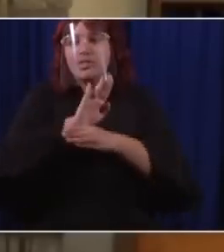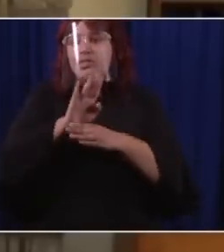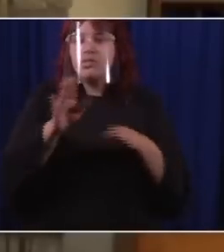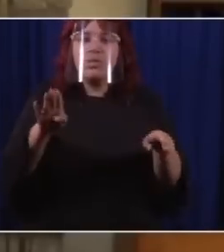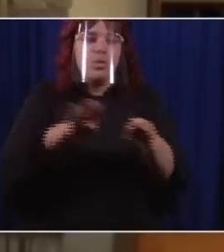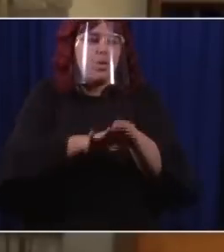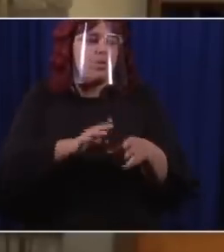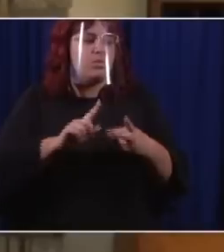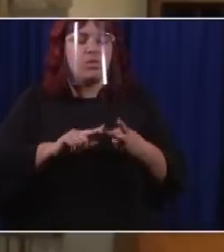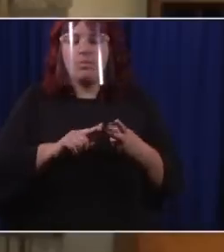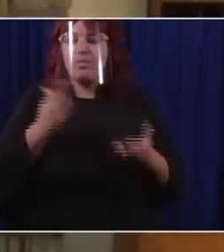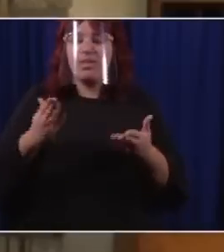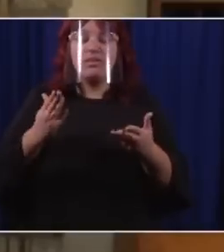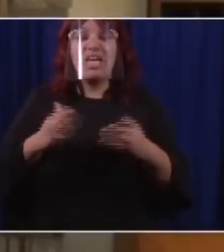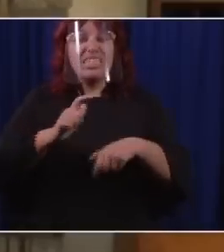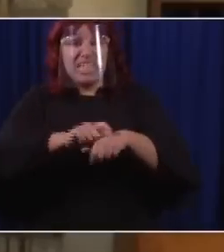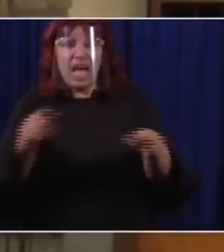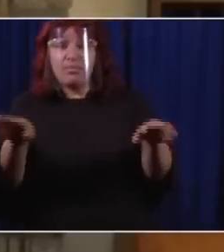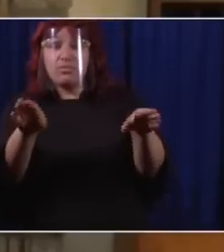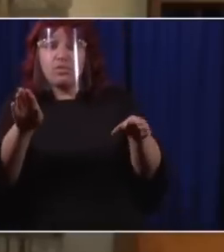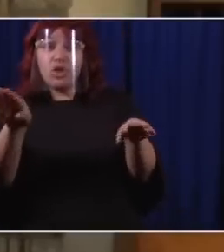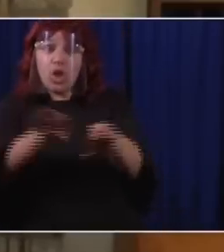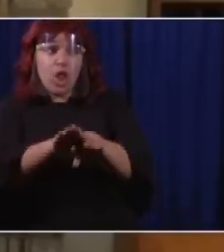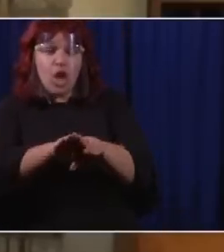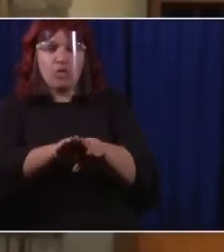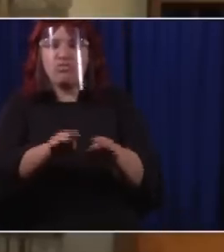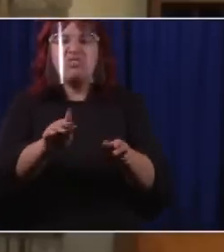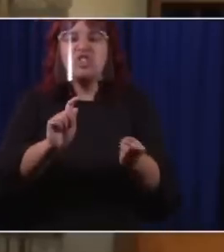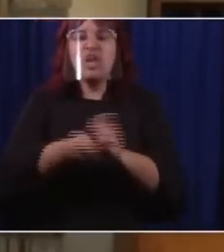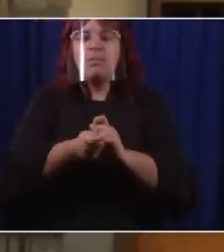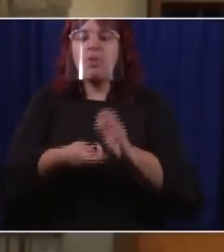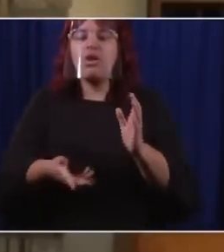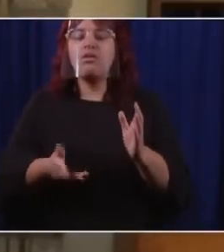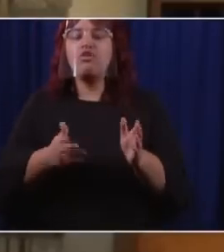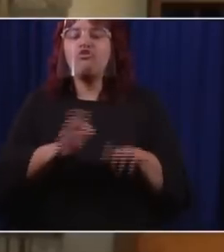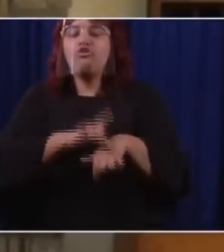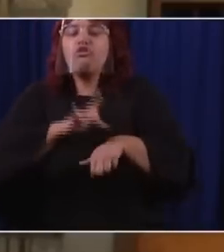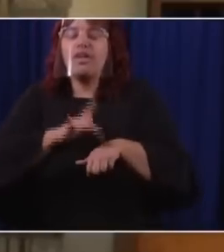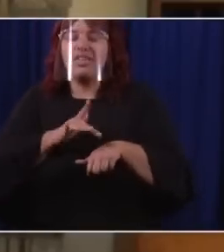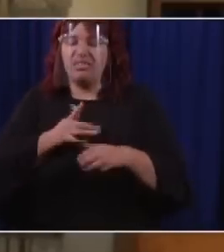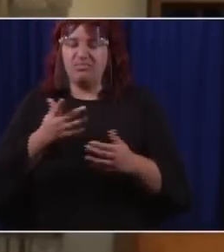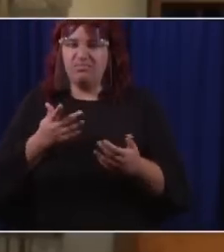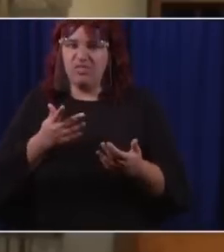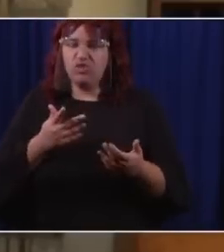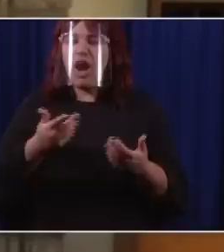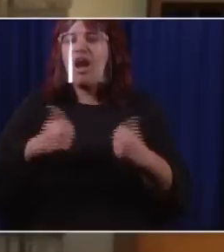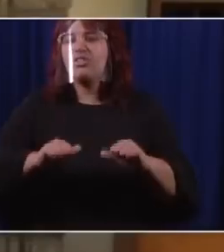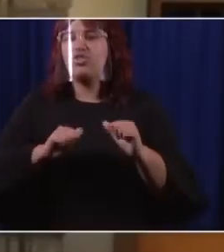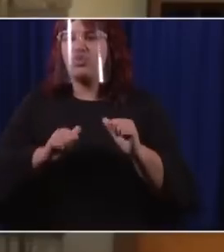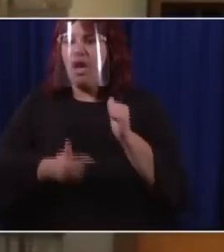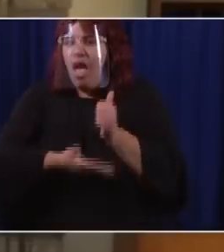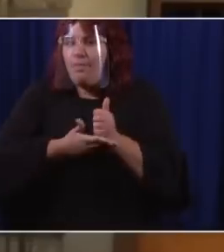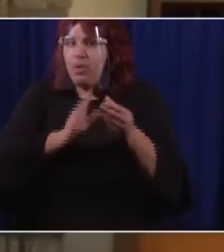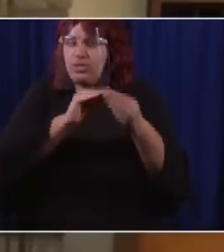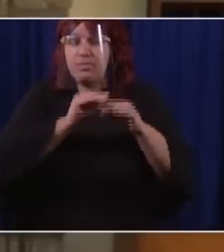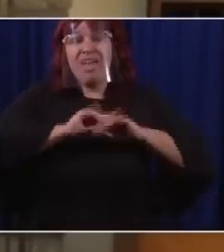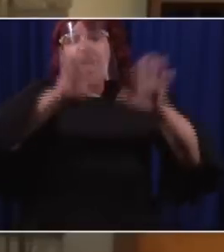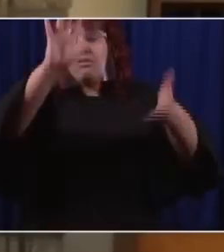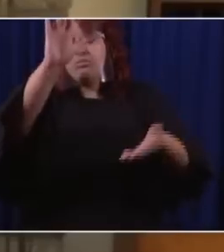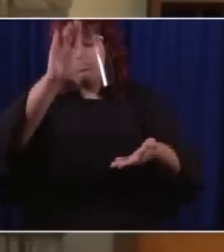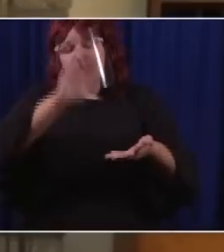make the spike stop. Why not now in Ohio? Why not mention or at least give us